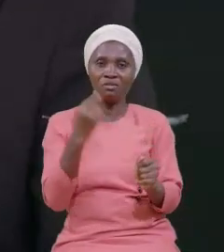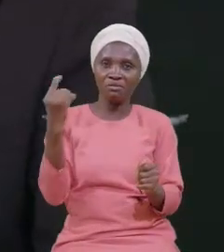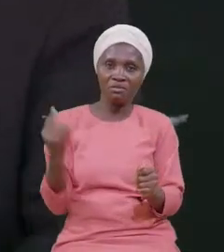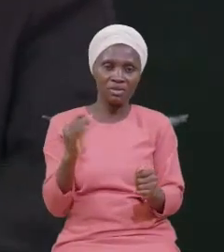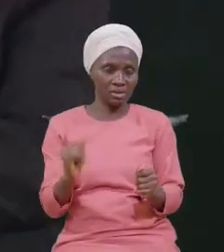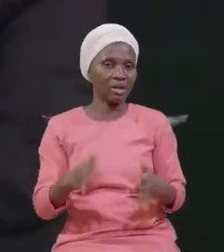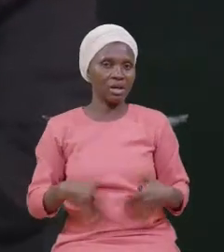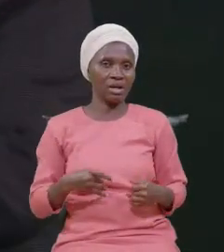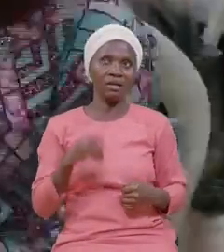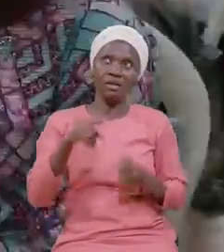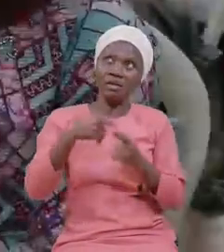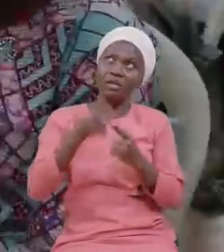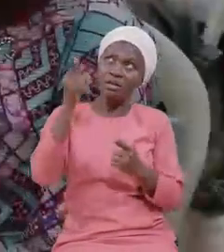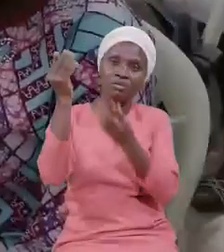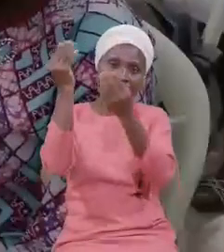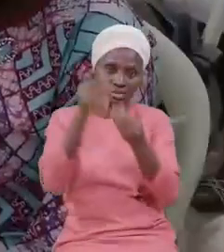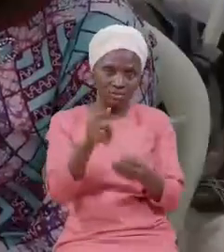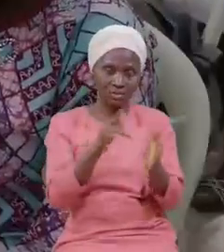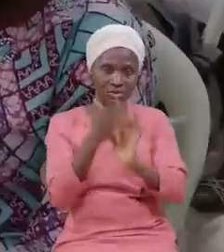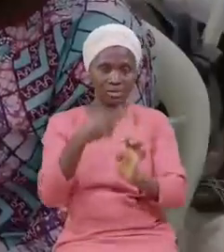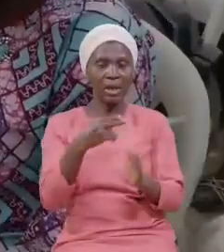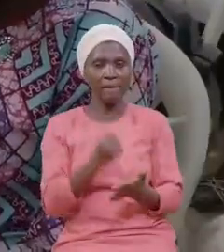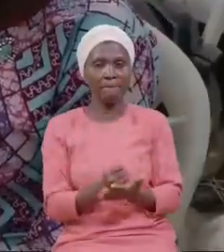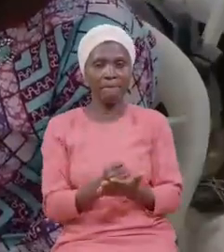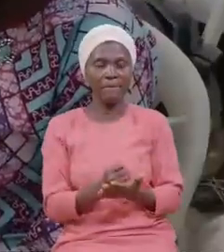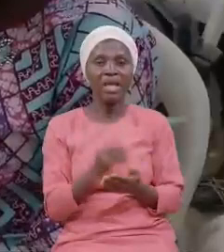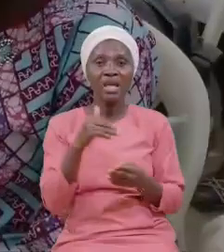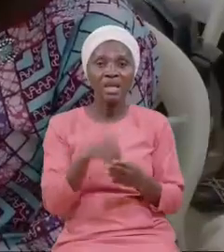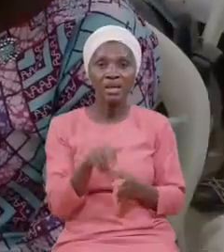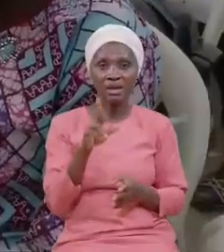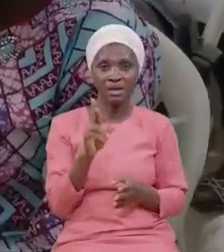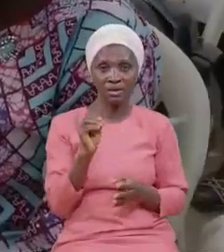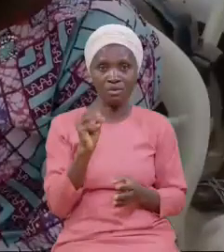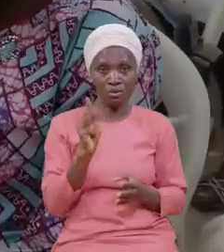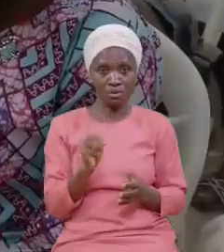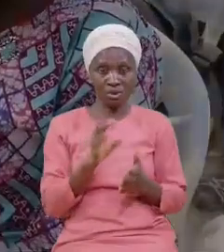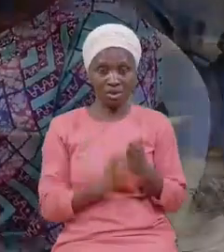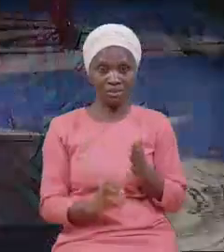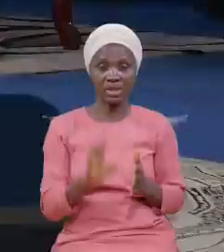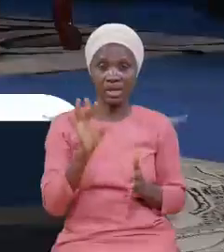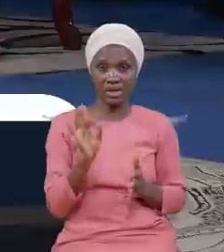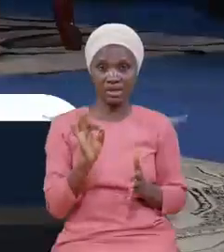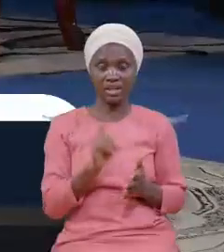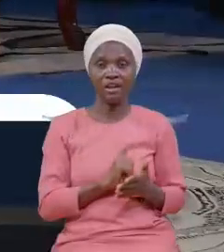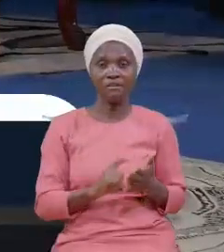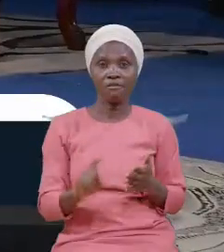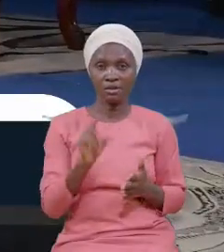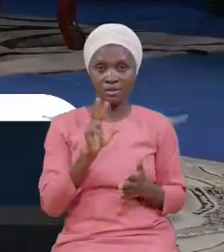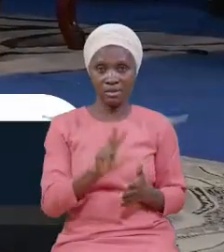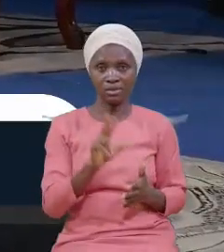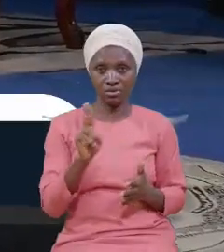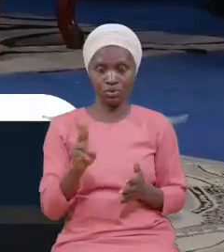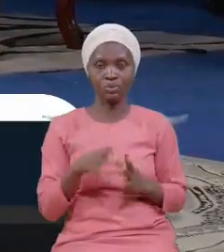in Jesus' name. And then in Romans chapter 8, reading from verse 32, that he